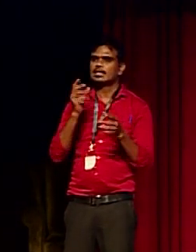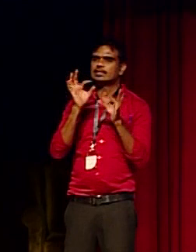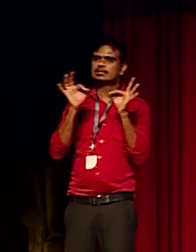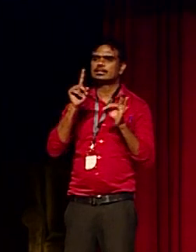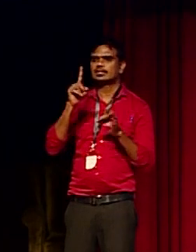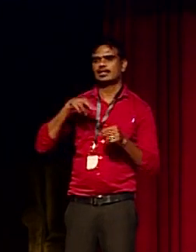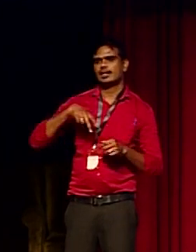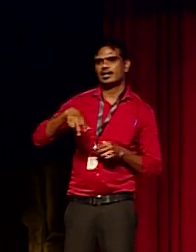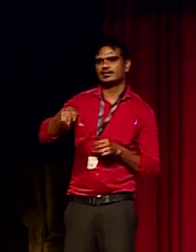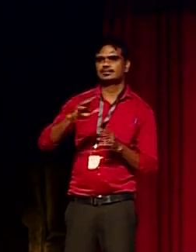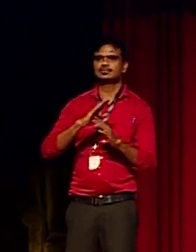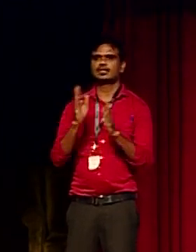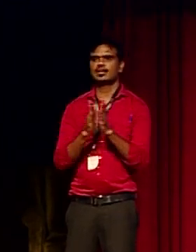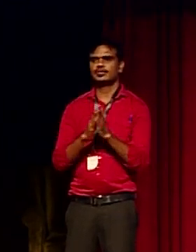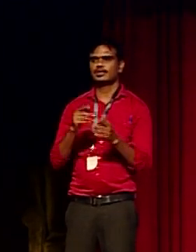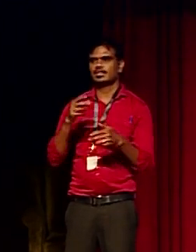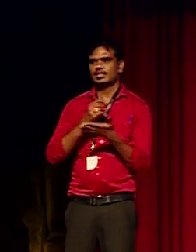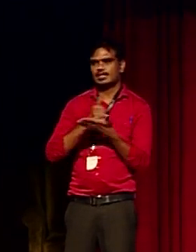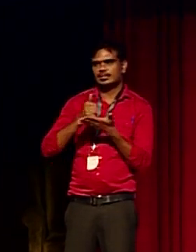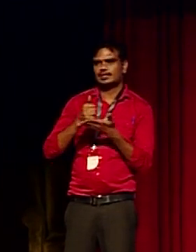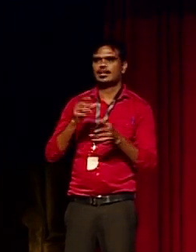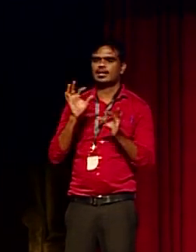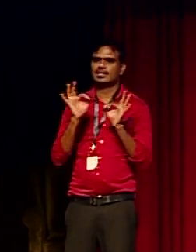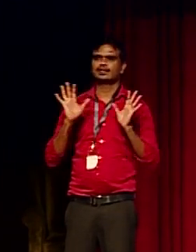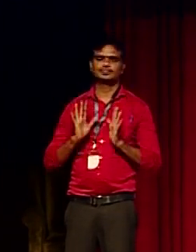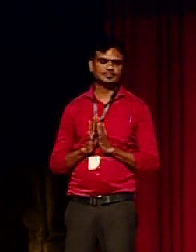knee joint with a lock. Hence, he's still circumducting a little